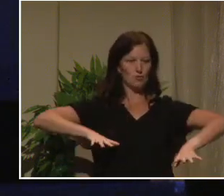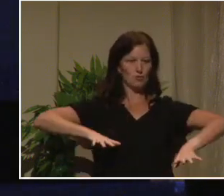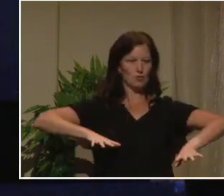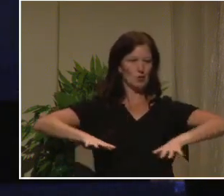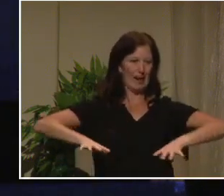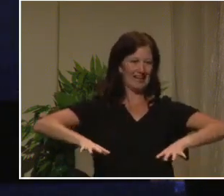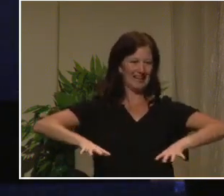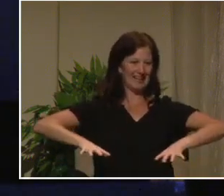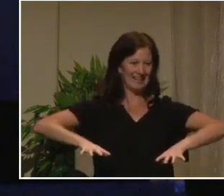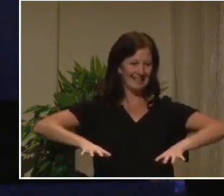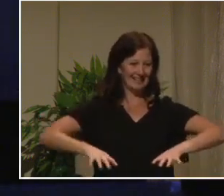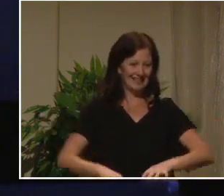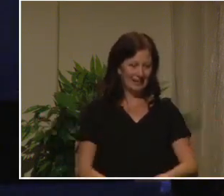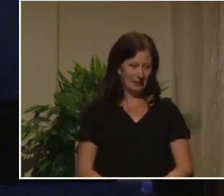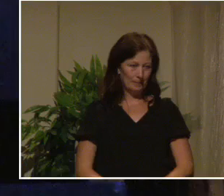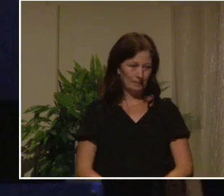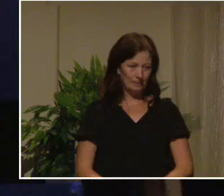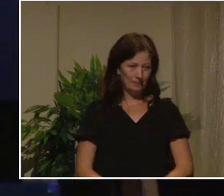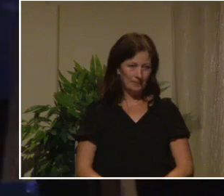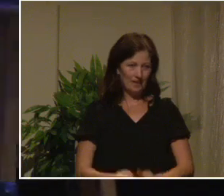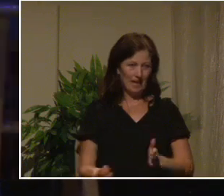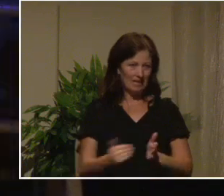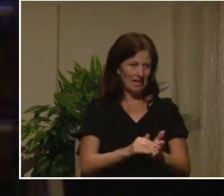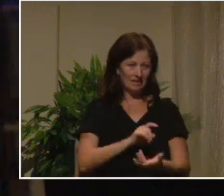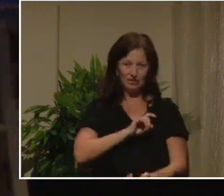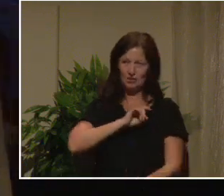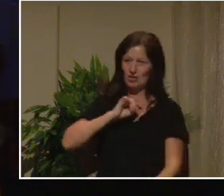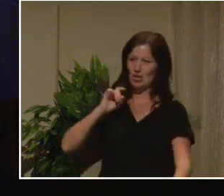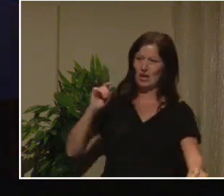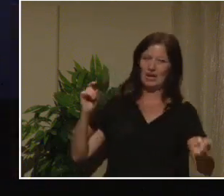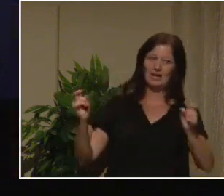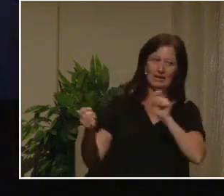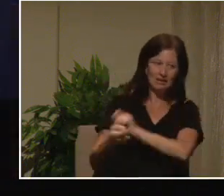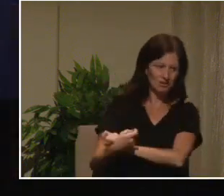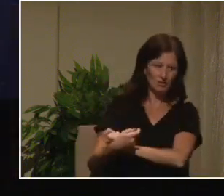We need to completely reorient ourselves to